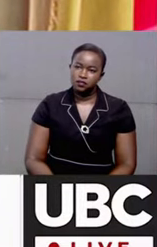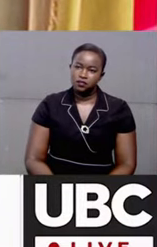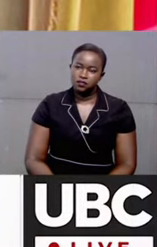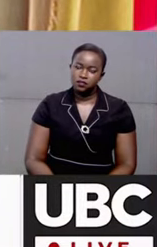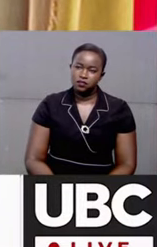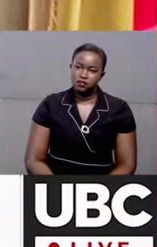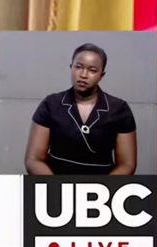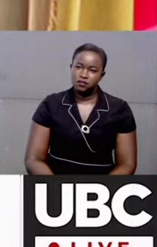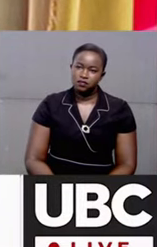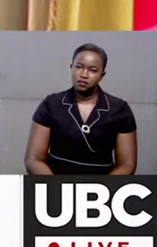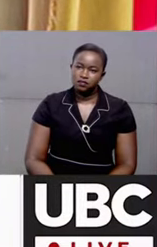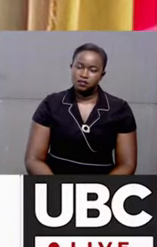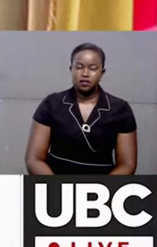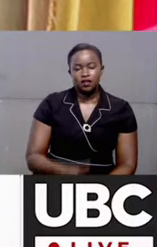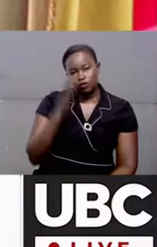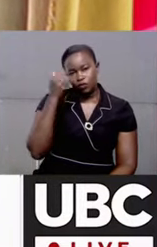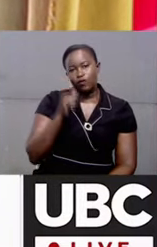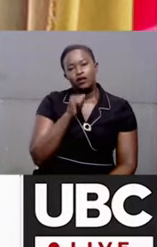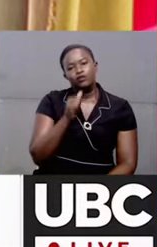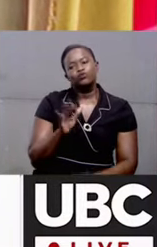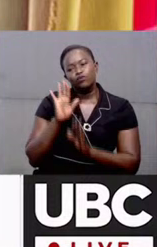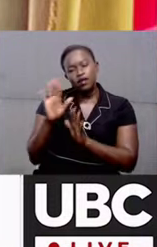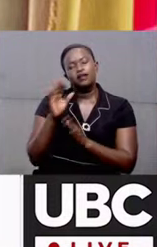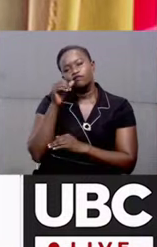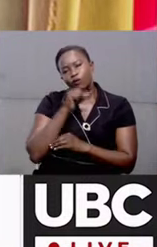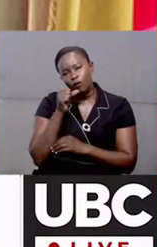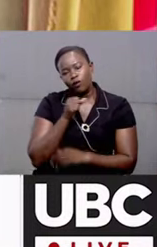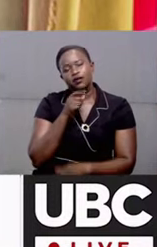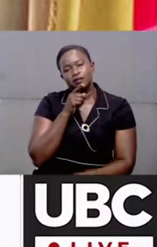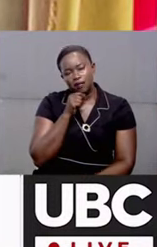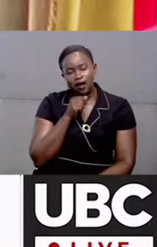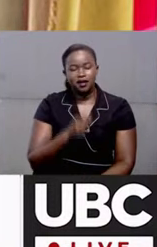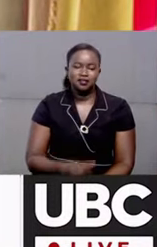Namuga, why don't you leave the old man?